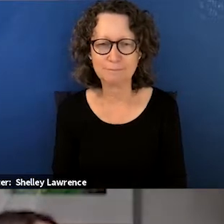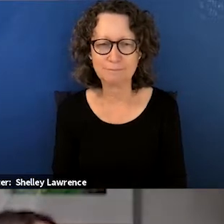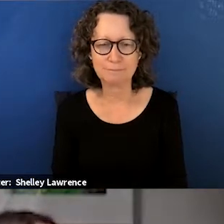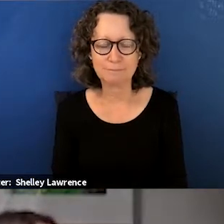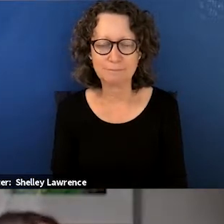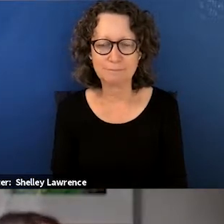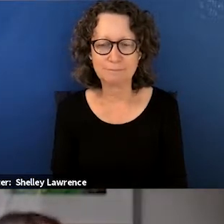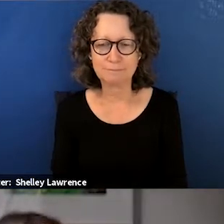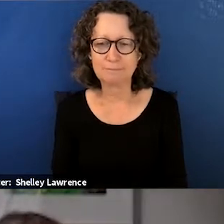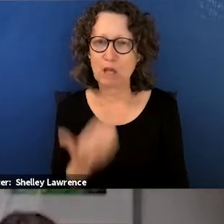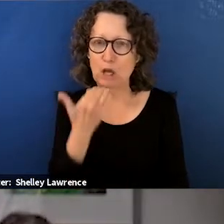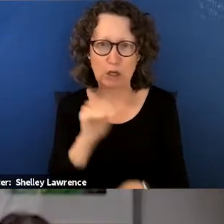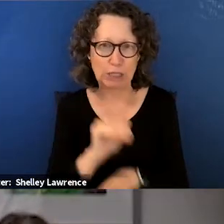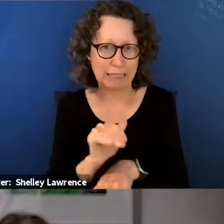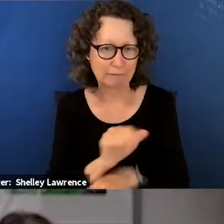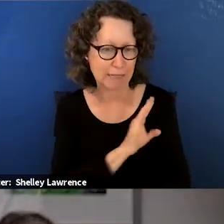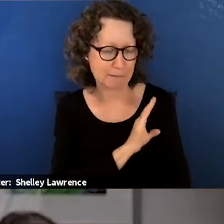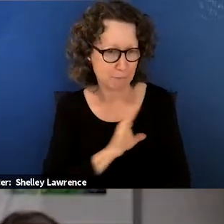All right, good evening, board.